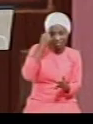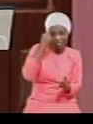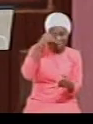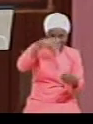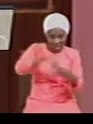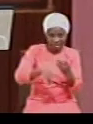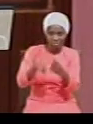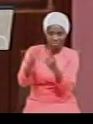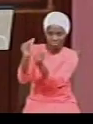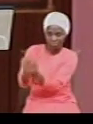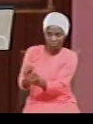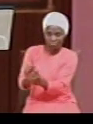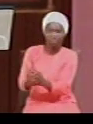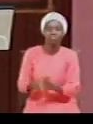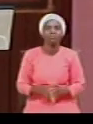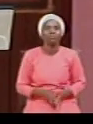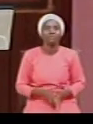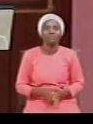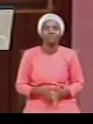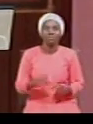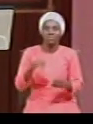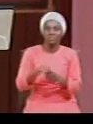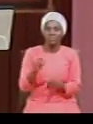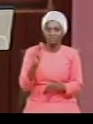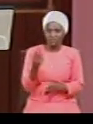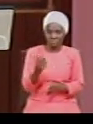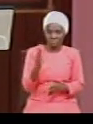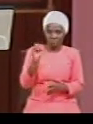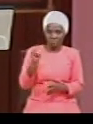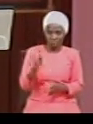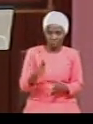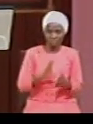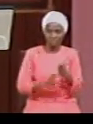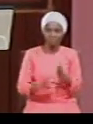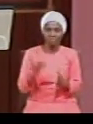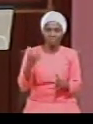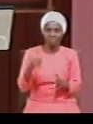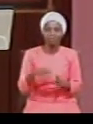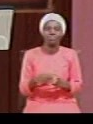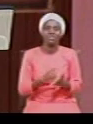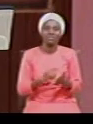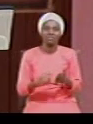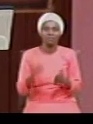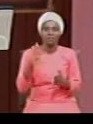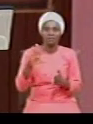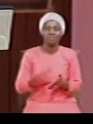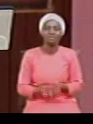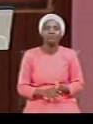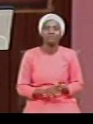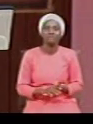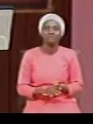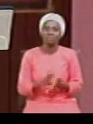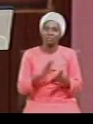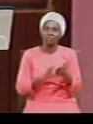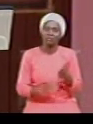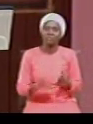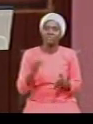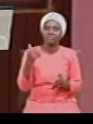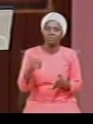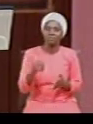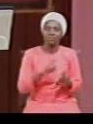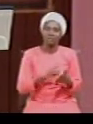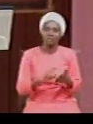into captivity. 2 Corinthians chapter 10, verse 5. 2 Corinthians